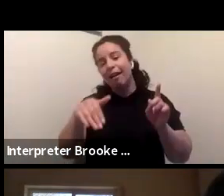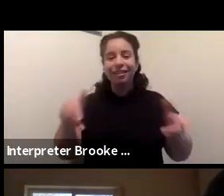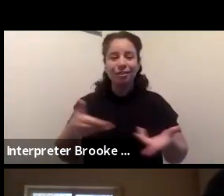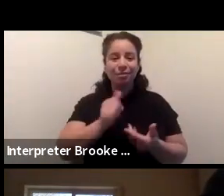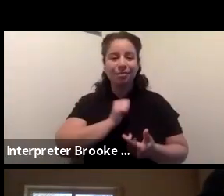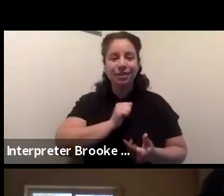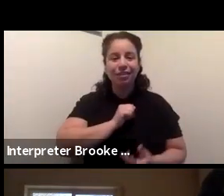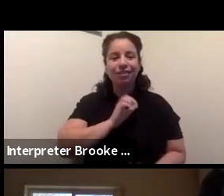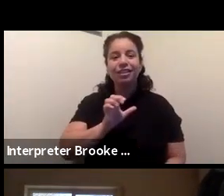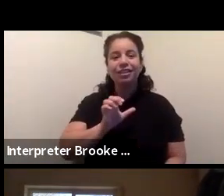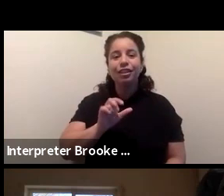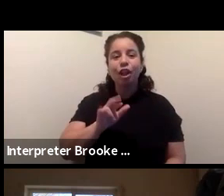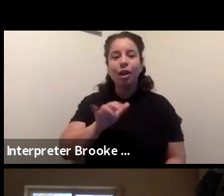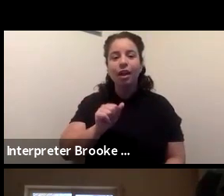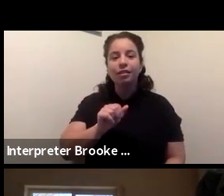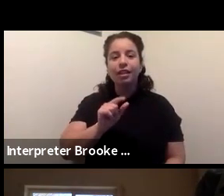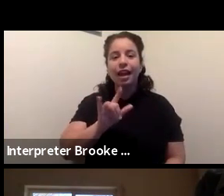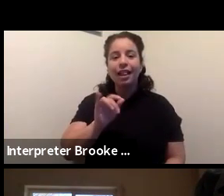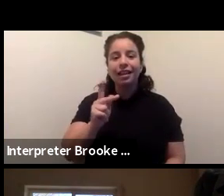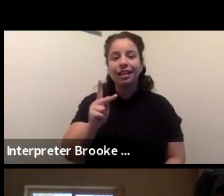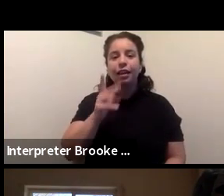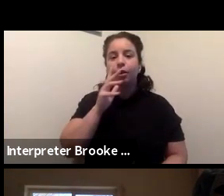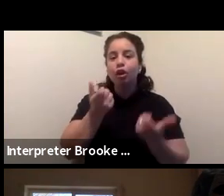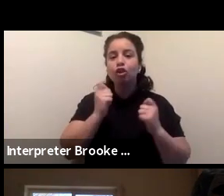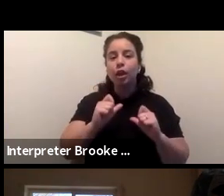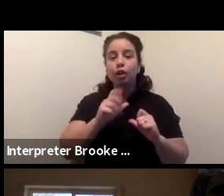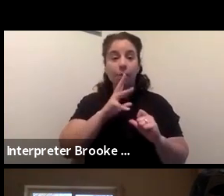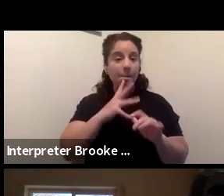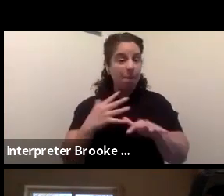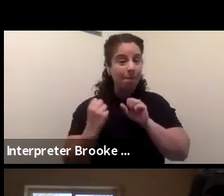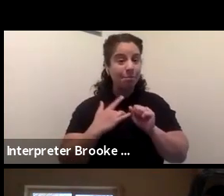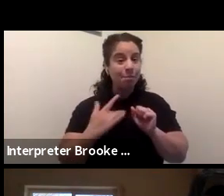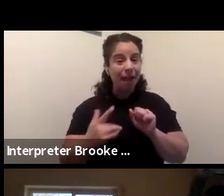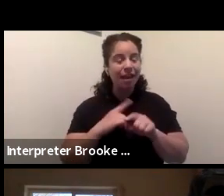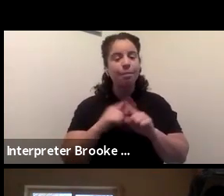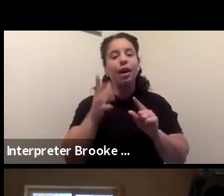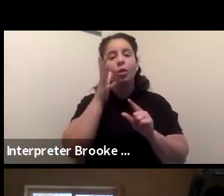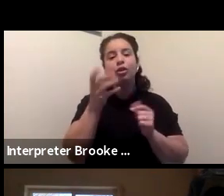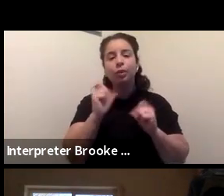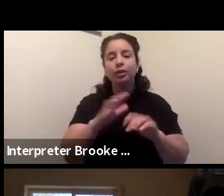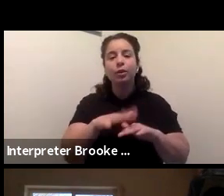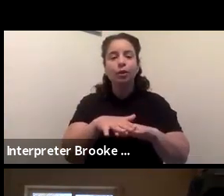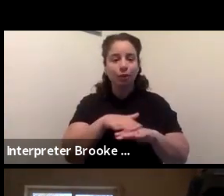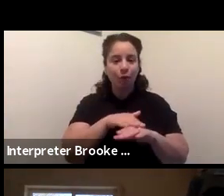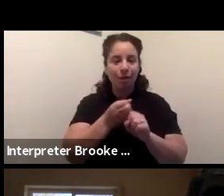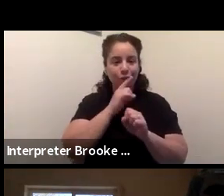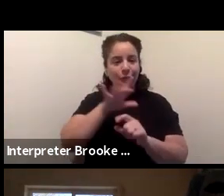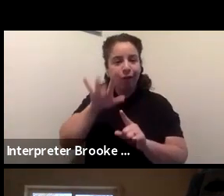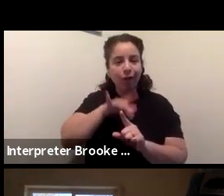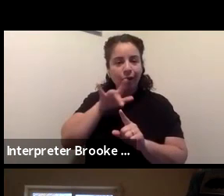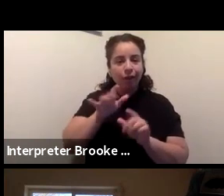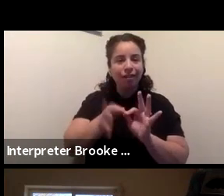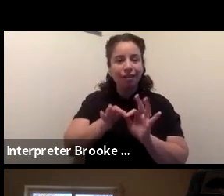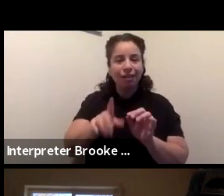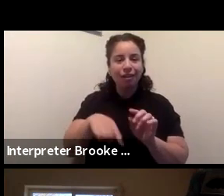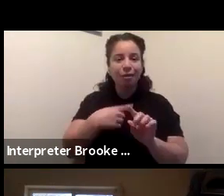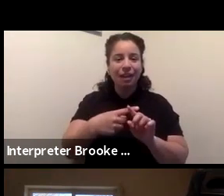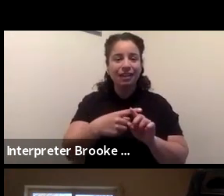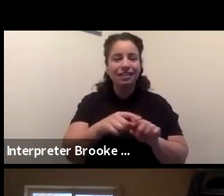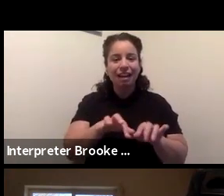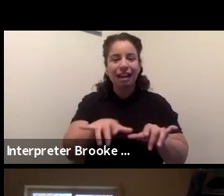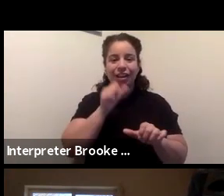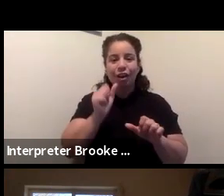Claudia Alec. I'm attempting to slow down my normally incredibly fast rate of speech so that our poor sign language interpreter's fingers don't